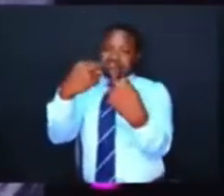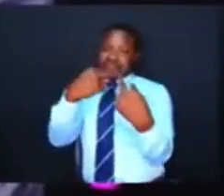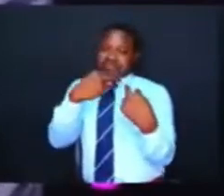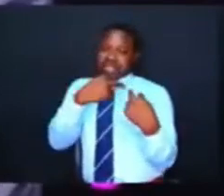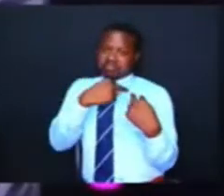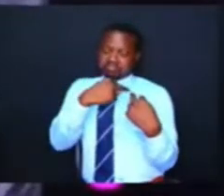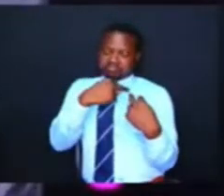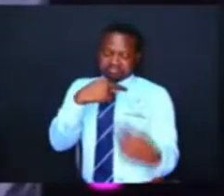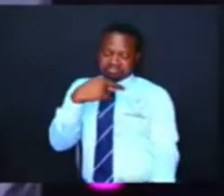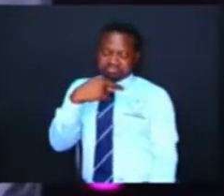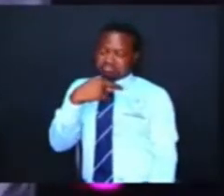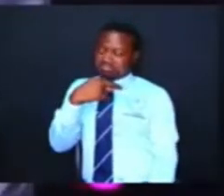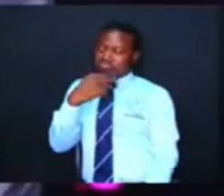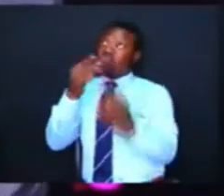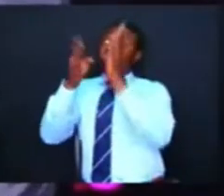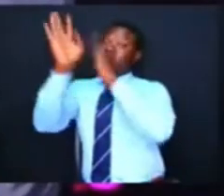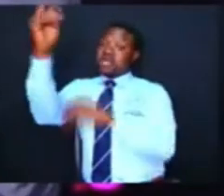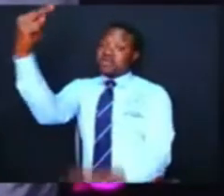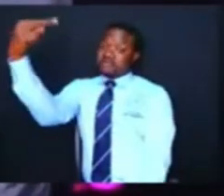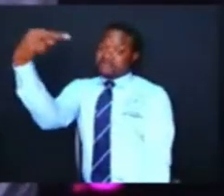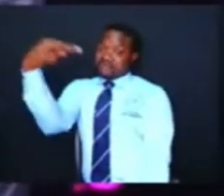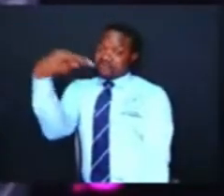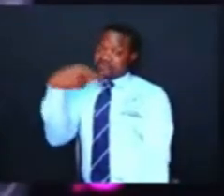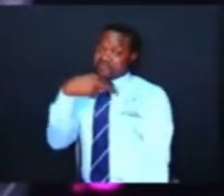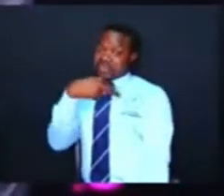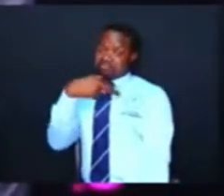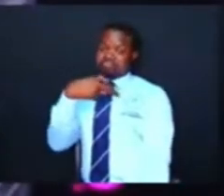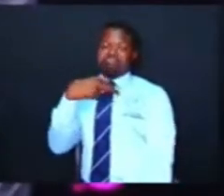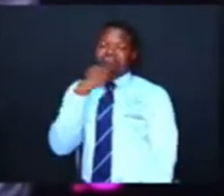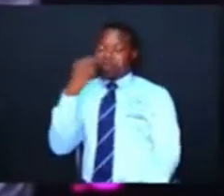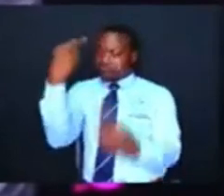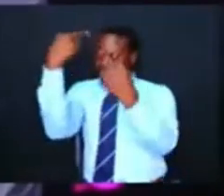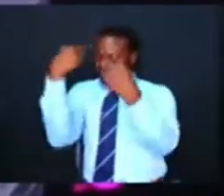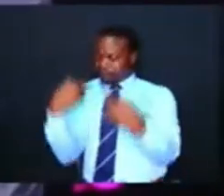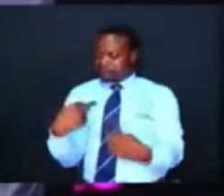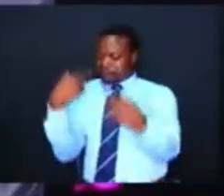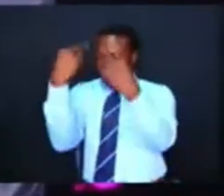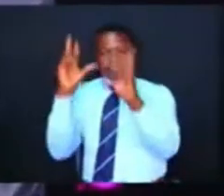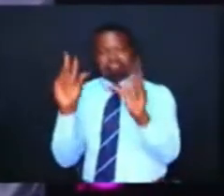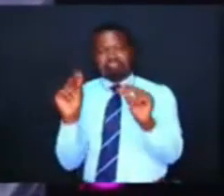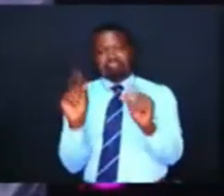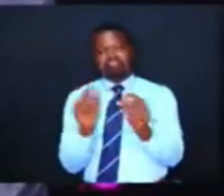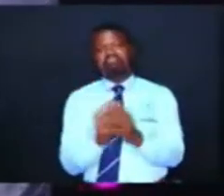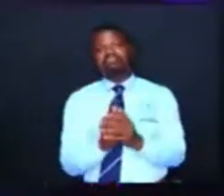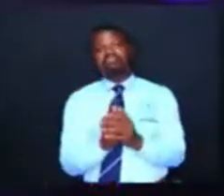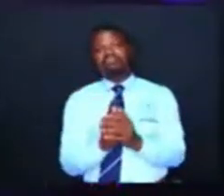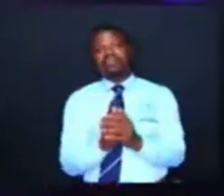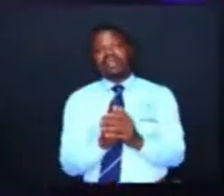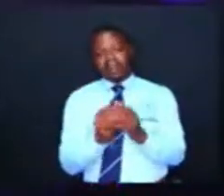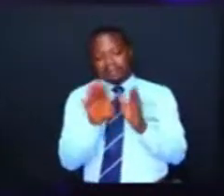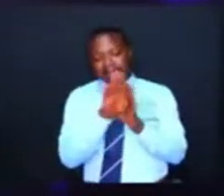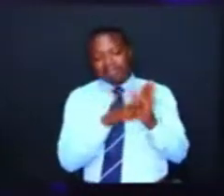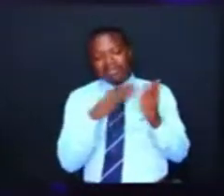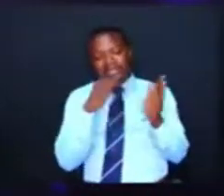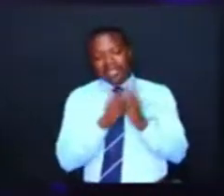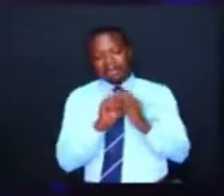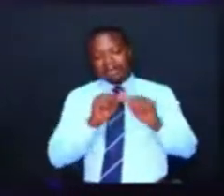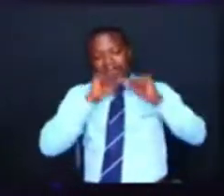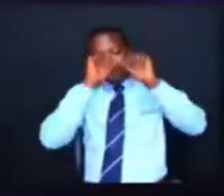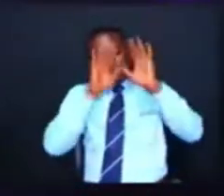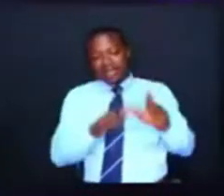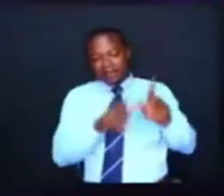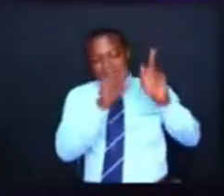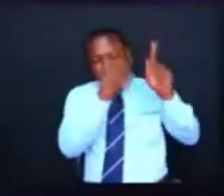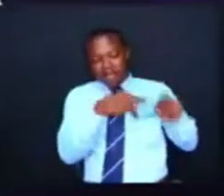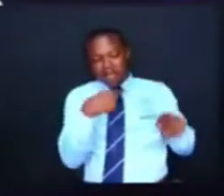oti ne ho and a debia unyankupon. Yeah, so scripture says, blessed are the pure in heart. It was him saying shiranuwa wakume mutiye. Scripture also